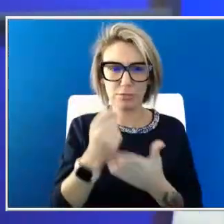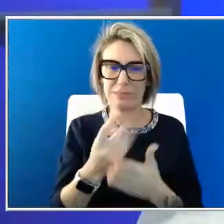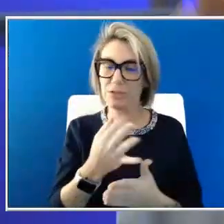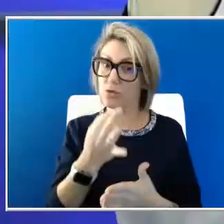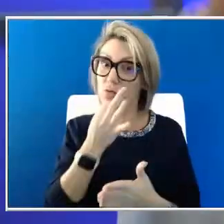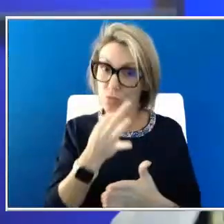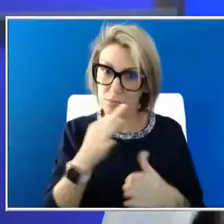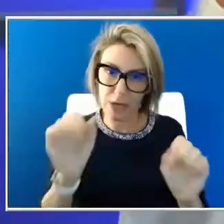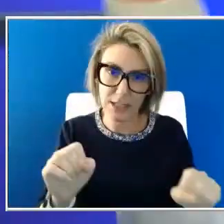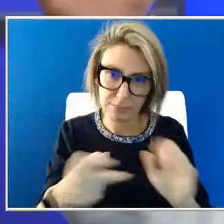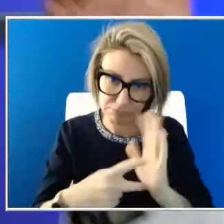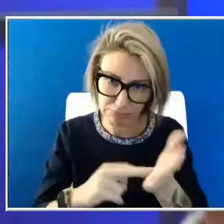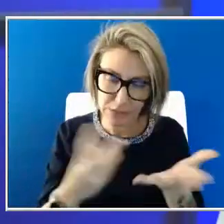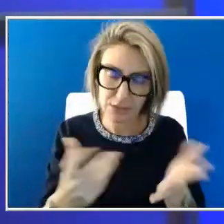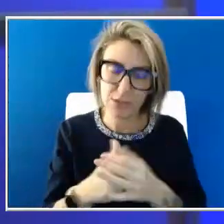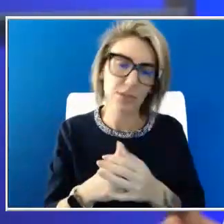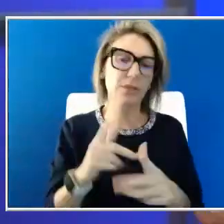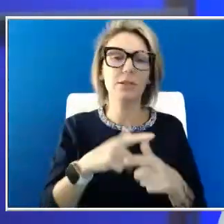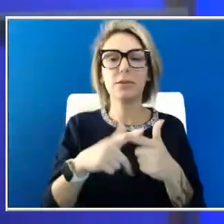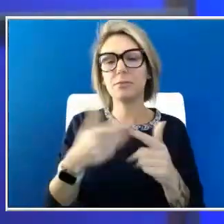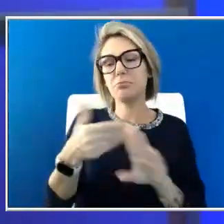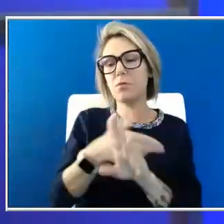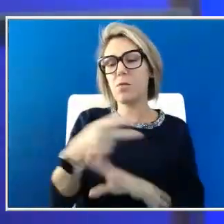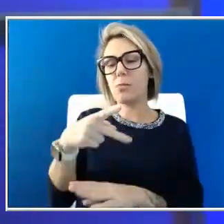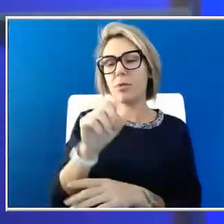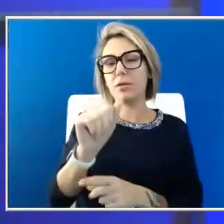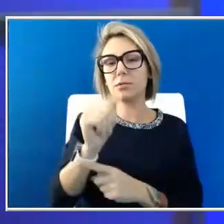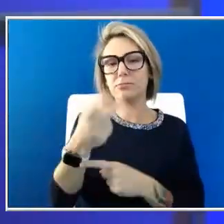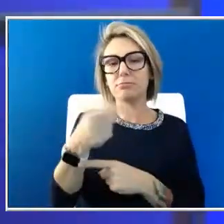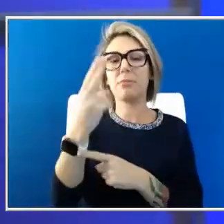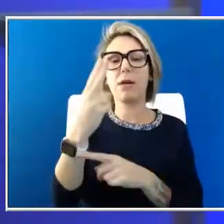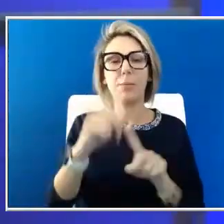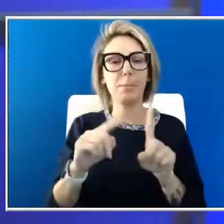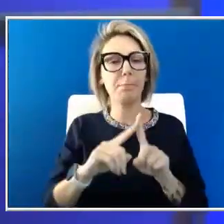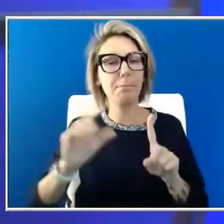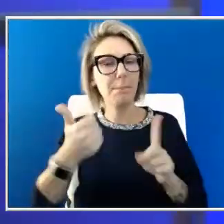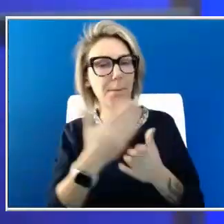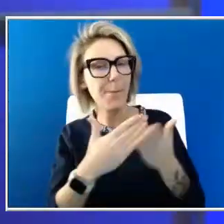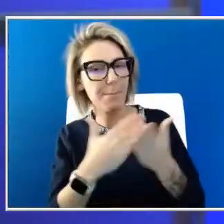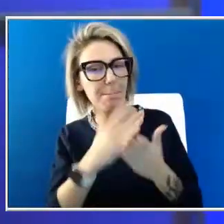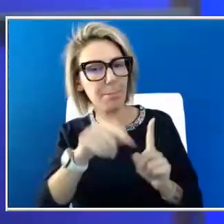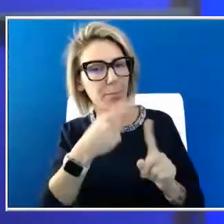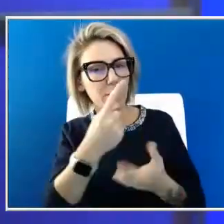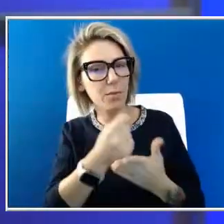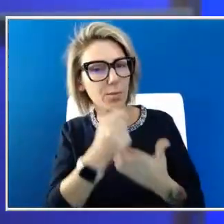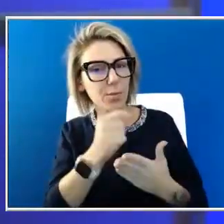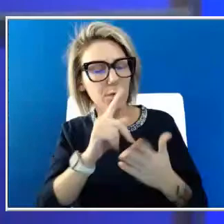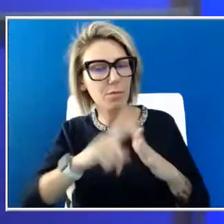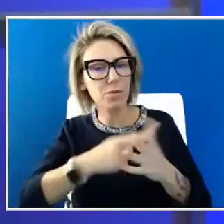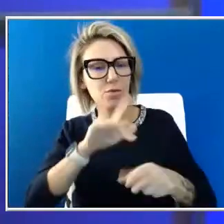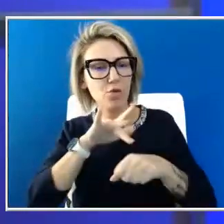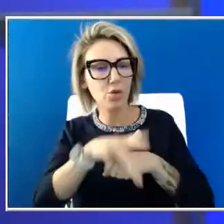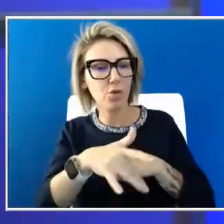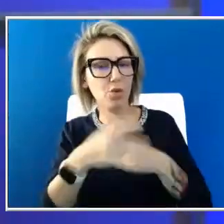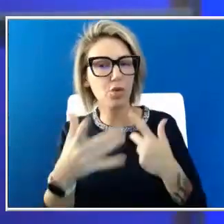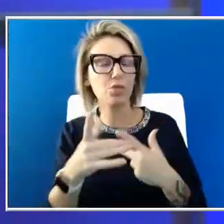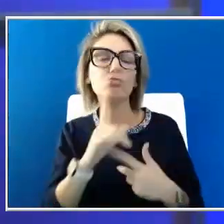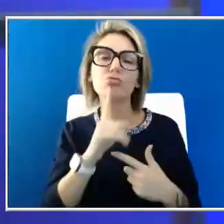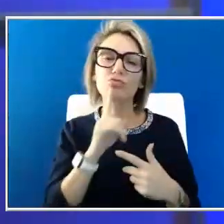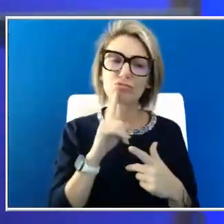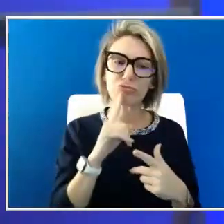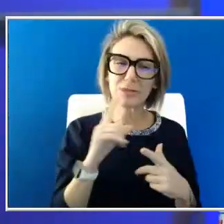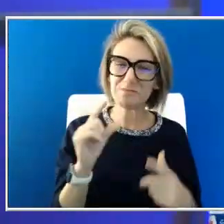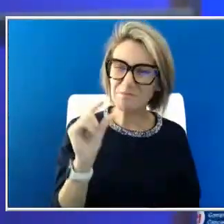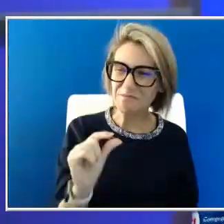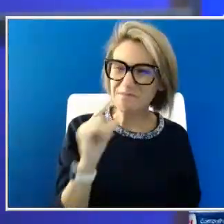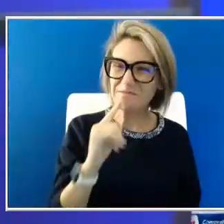possible before the PSA gets very high. But the other part of that is when we start treatment early, it's really just a small amount of cancer that